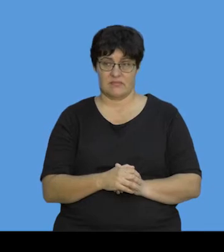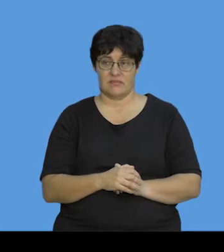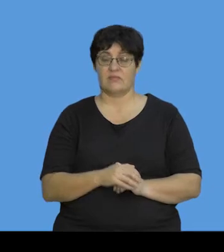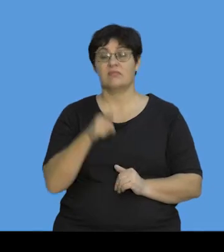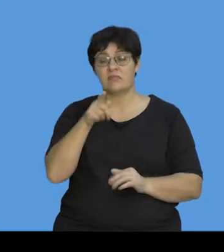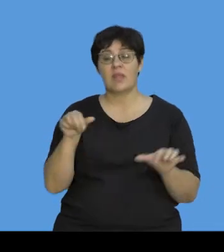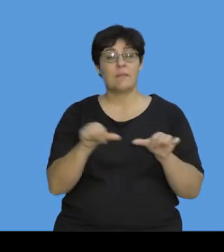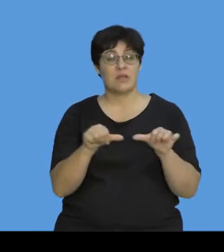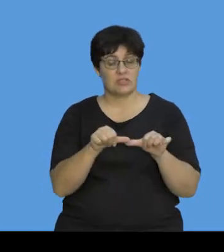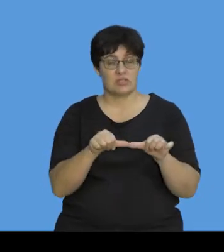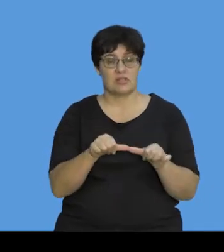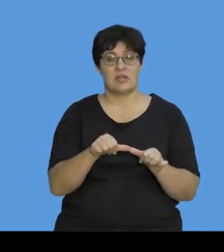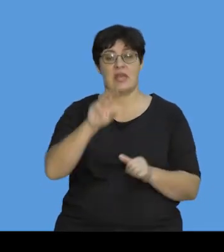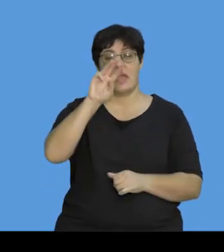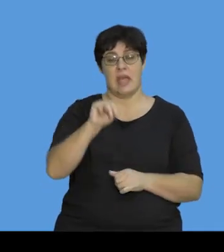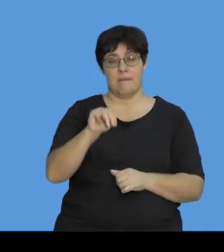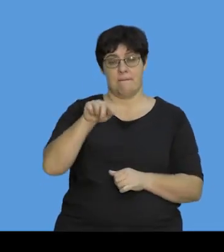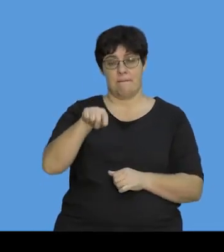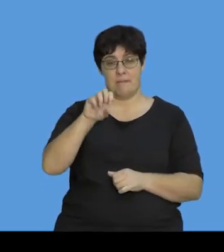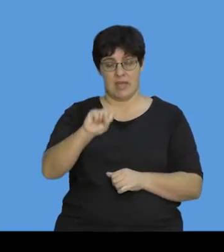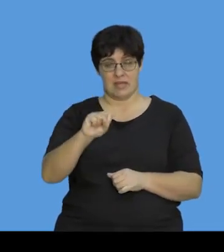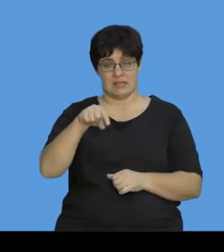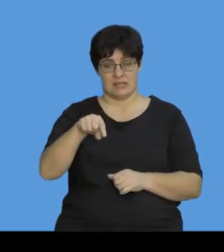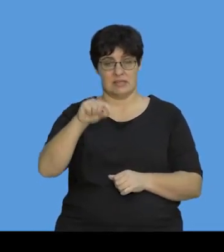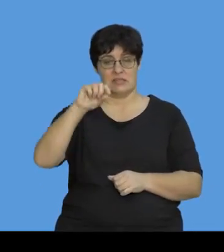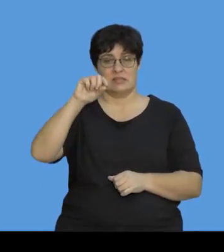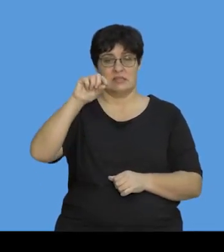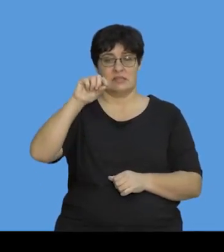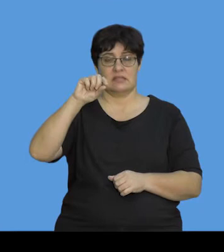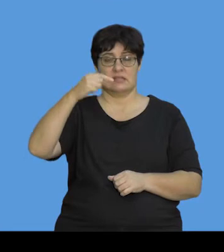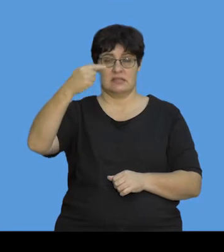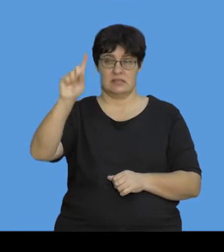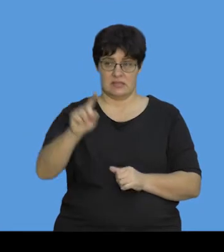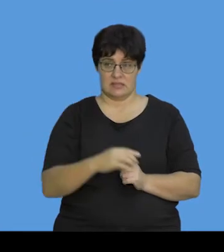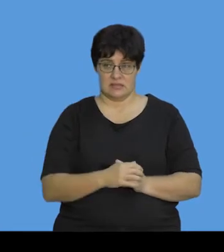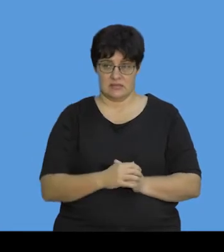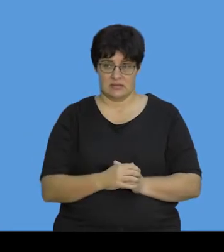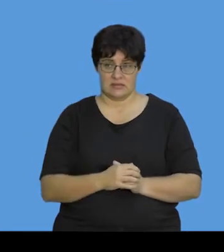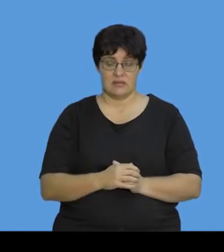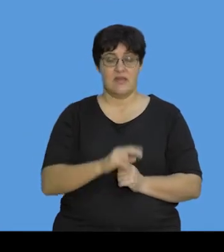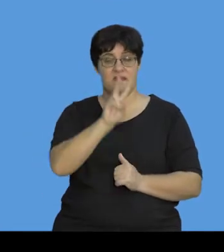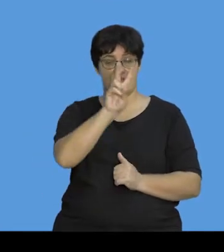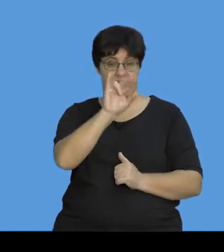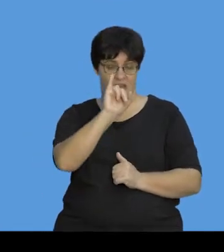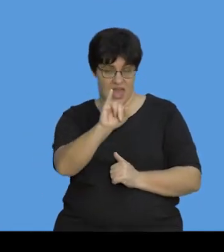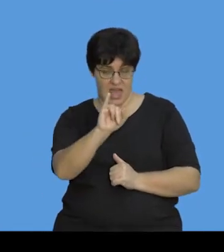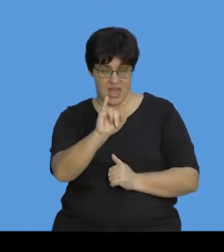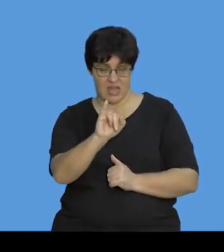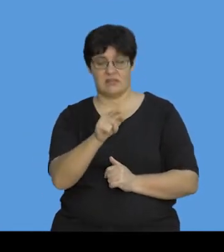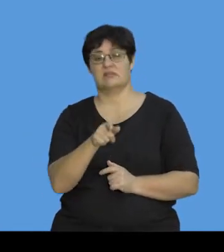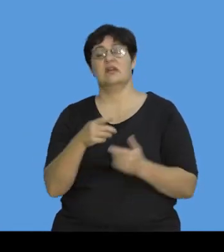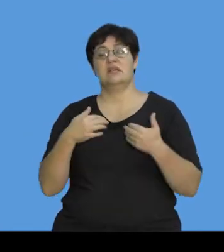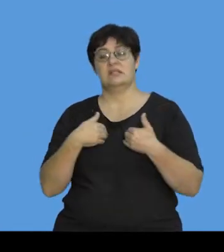Vf is measured in meters per second. Vi is initial velocity,